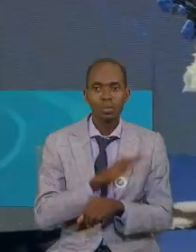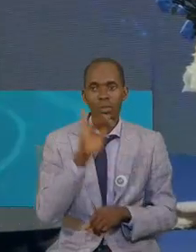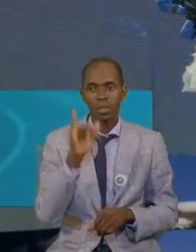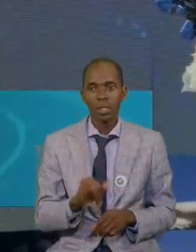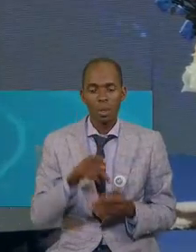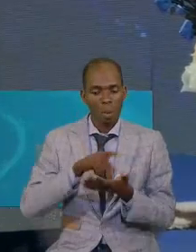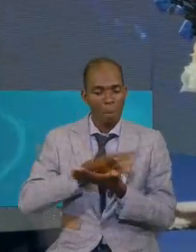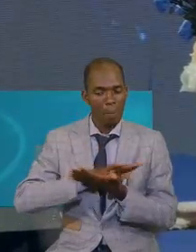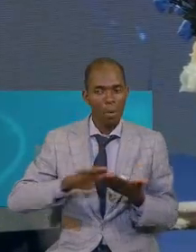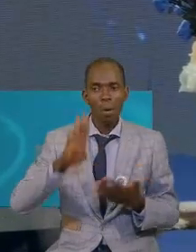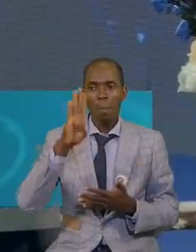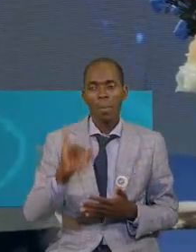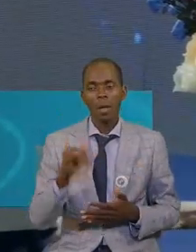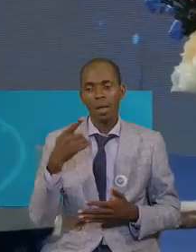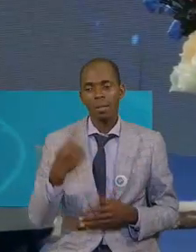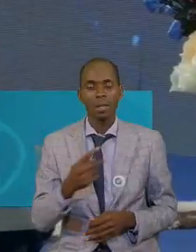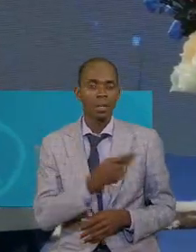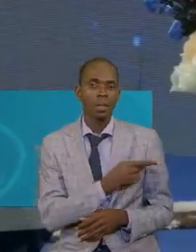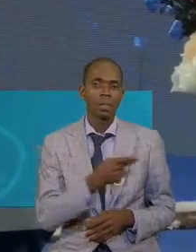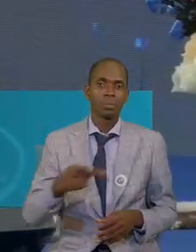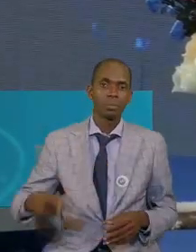the Prince.